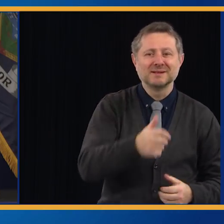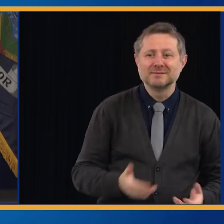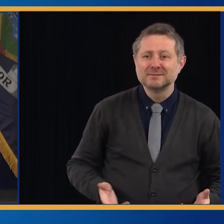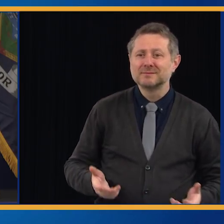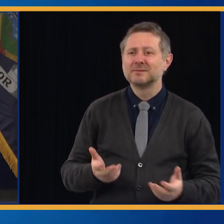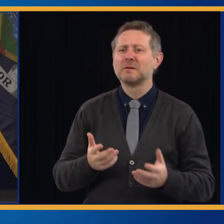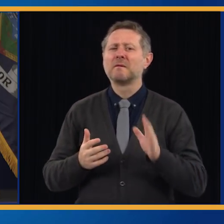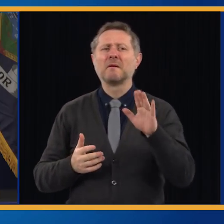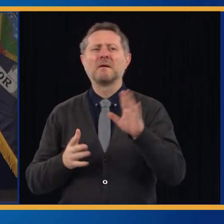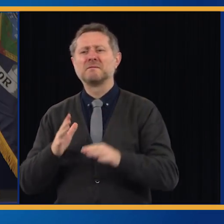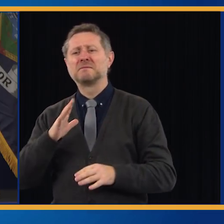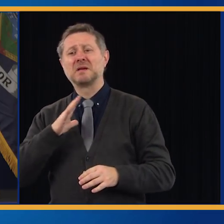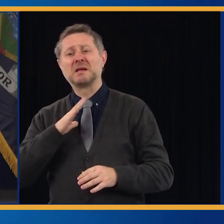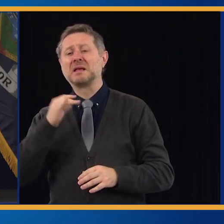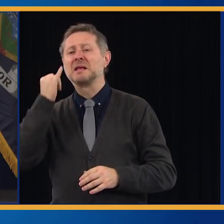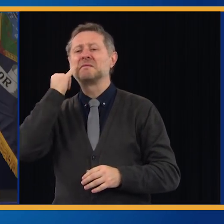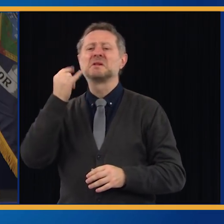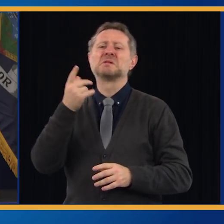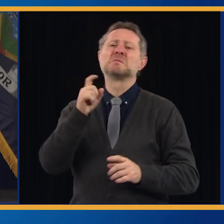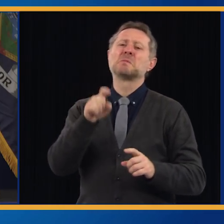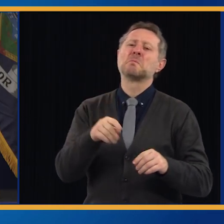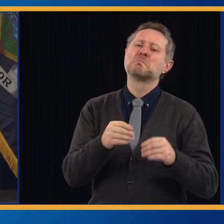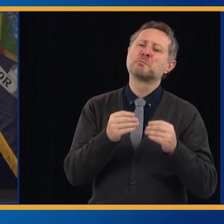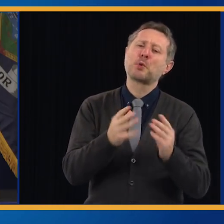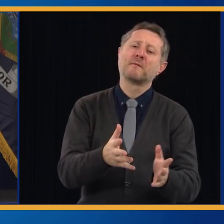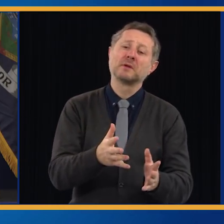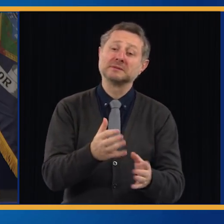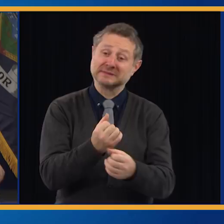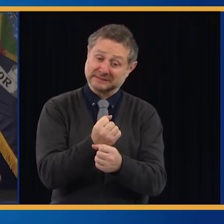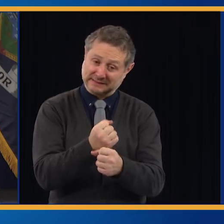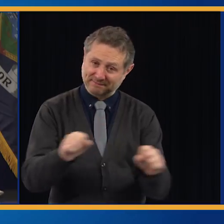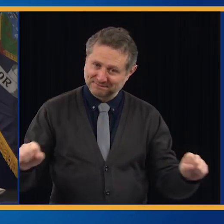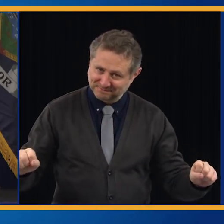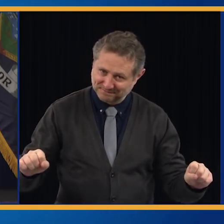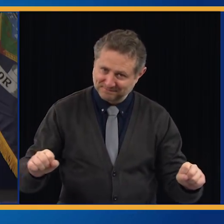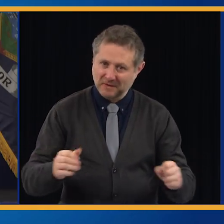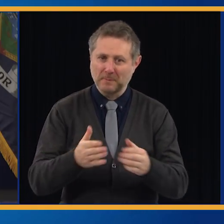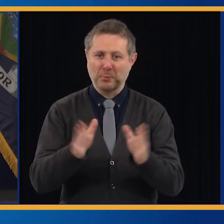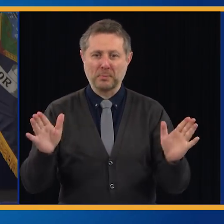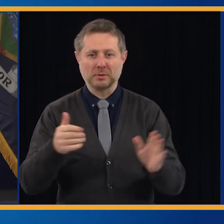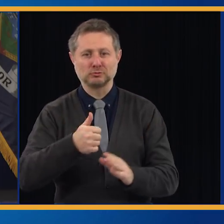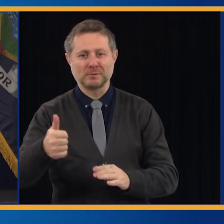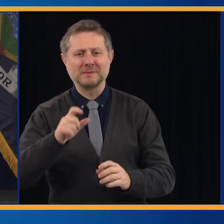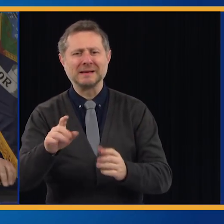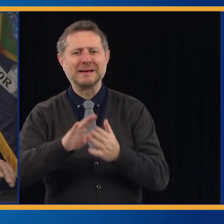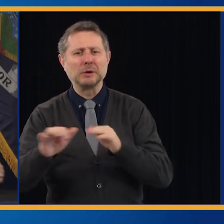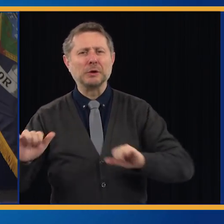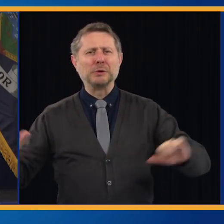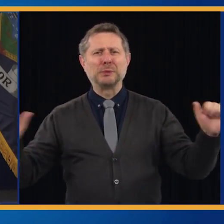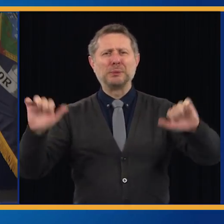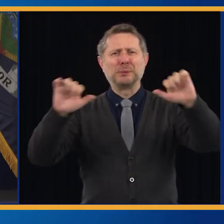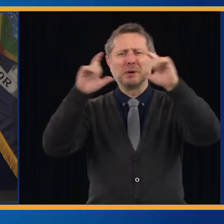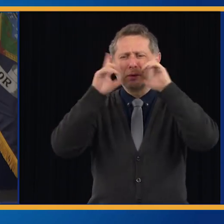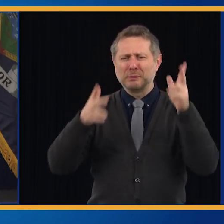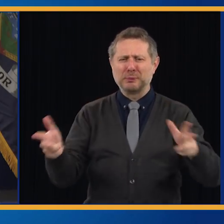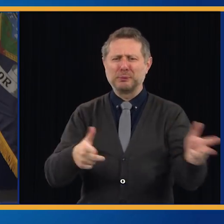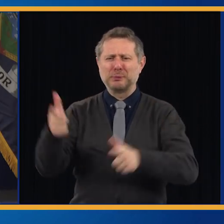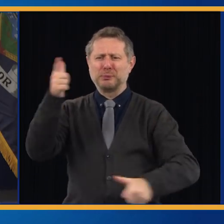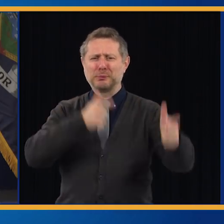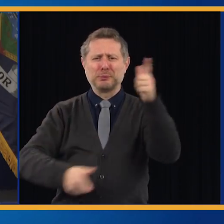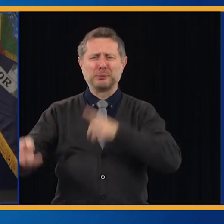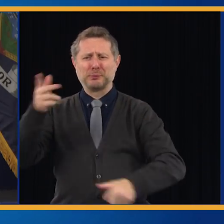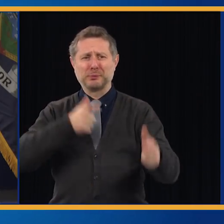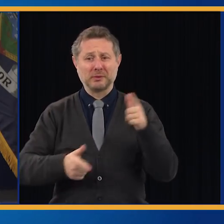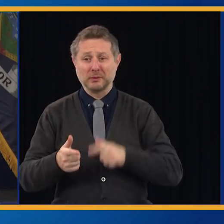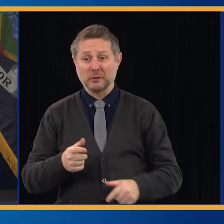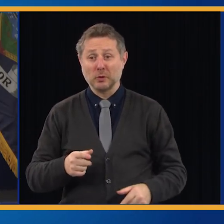public transportation is safe and disinfected. The New York Daily News ran a story